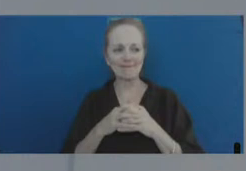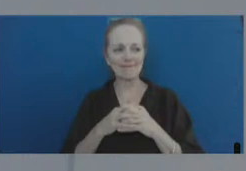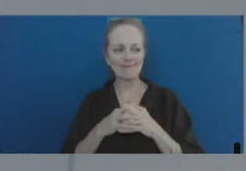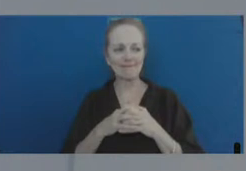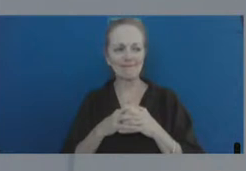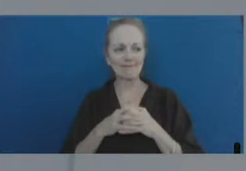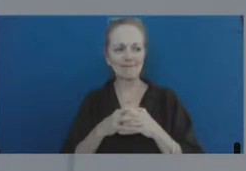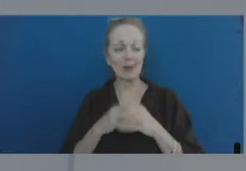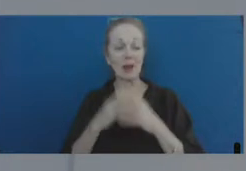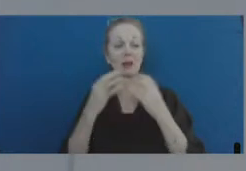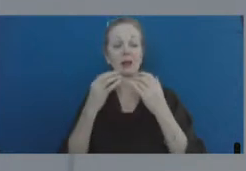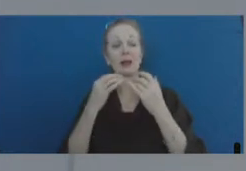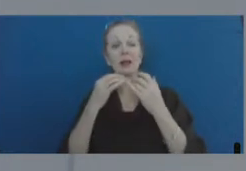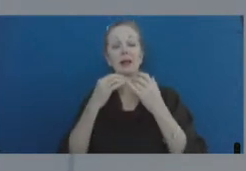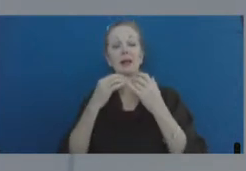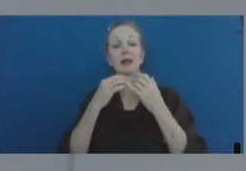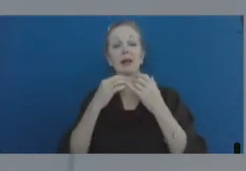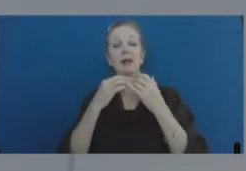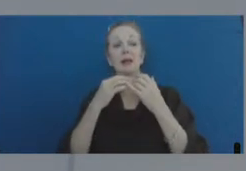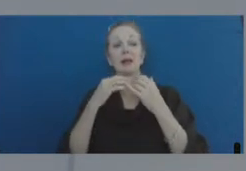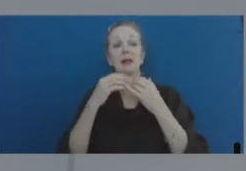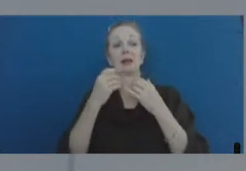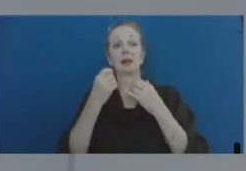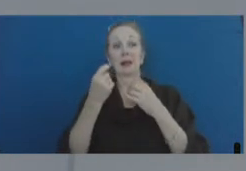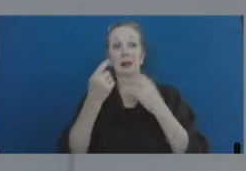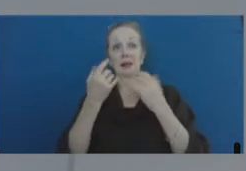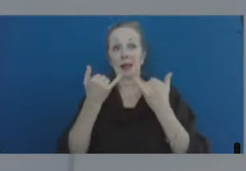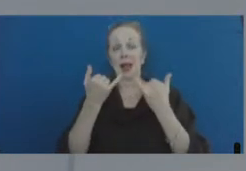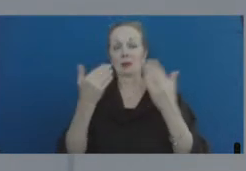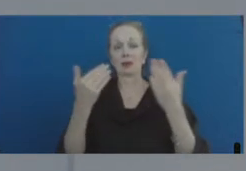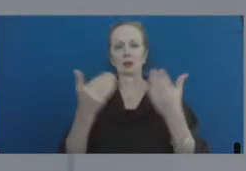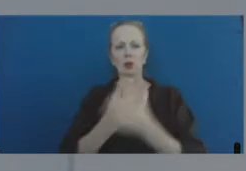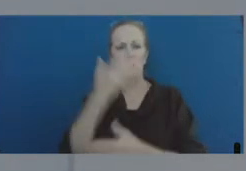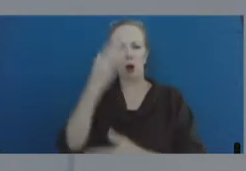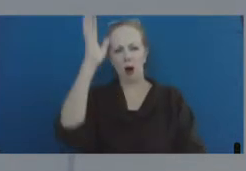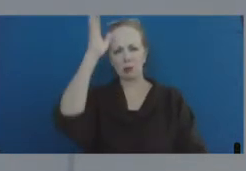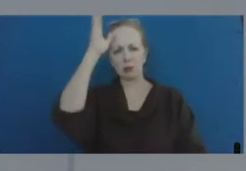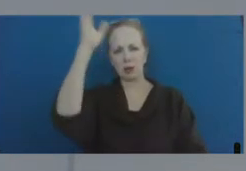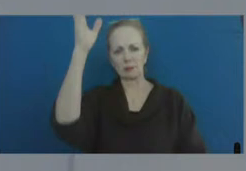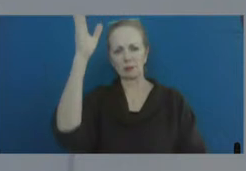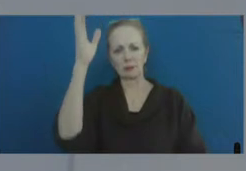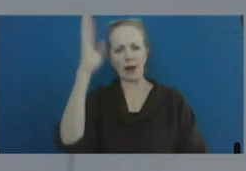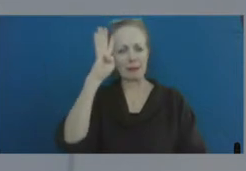At this point, I'm just, this is a new concept.